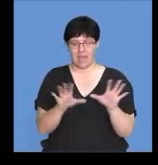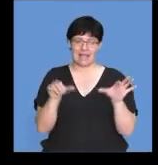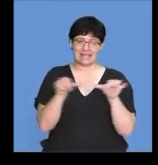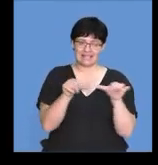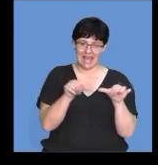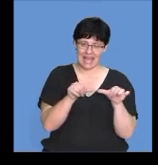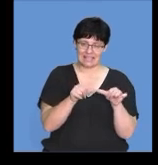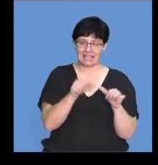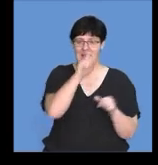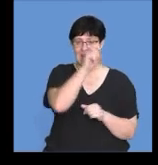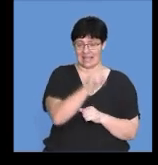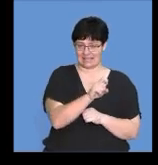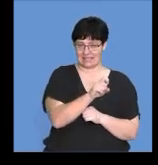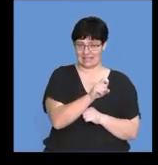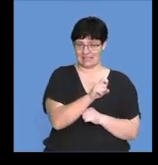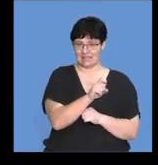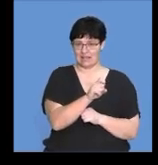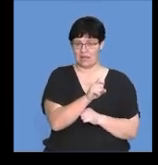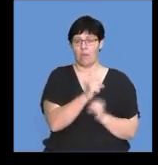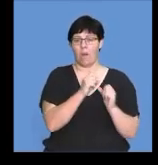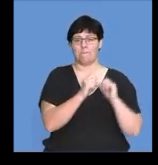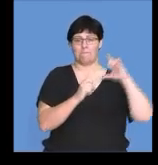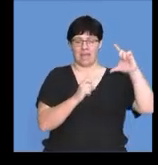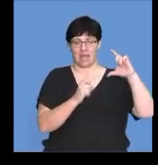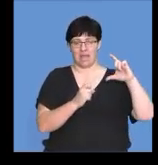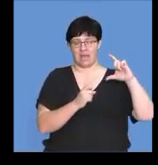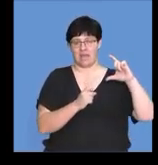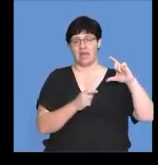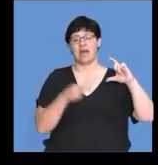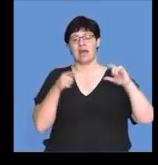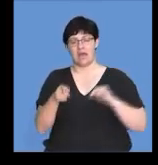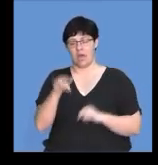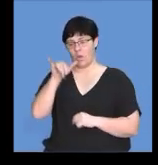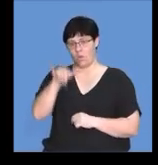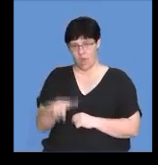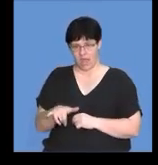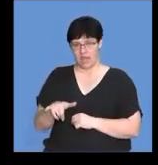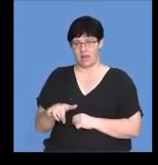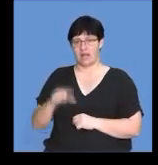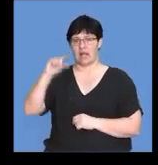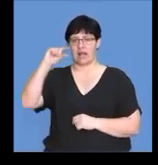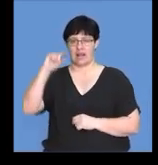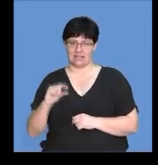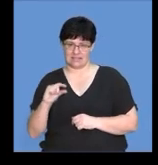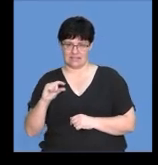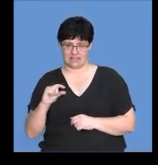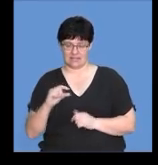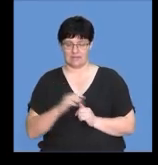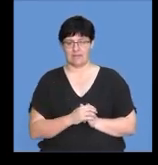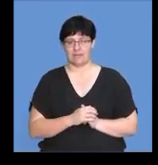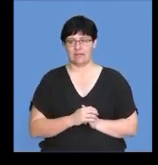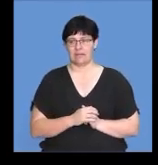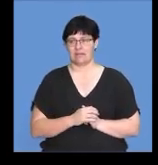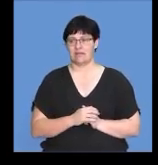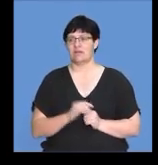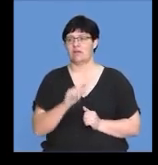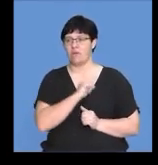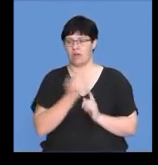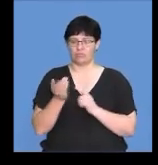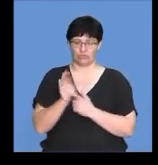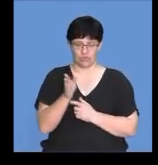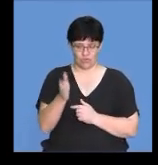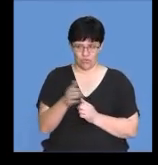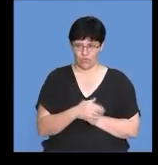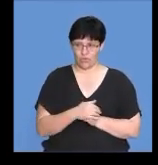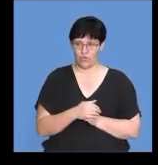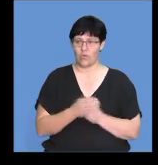of the X chromosome being significantly larger and the Y chromosome being significantly smaller, as illustrated here.